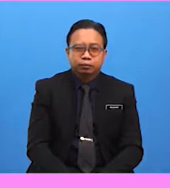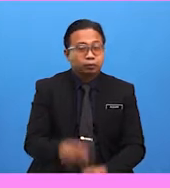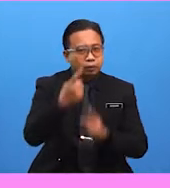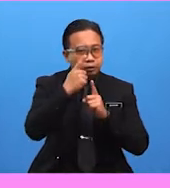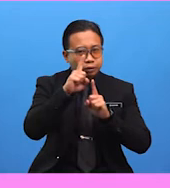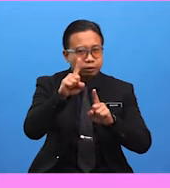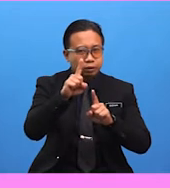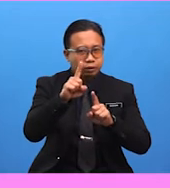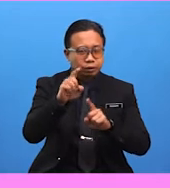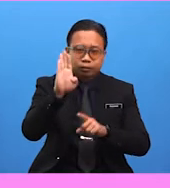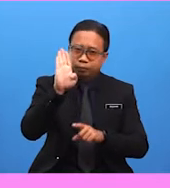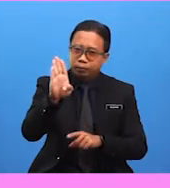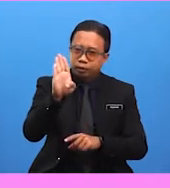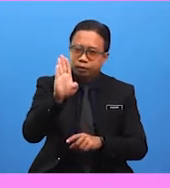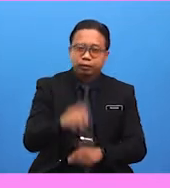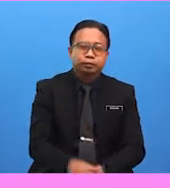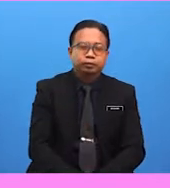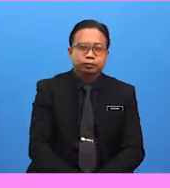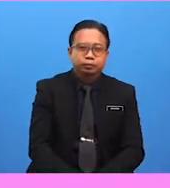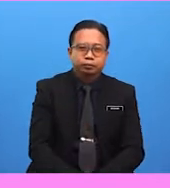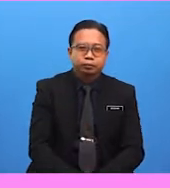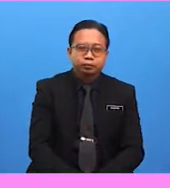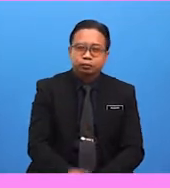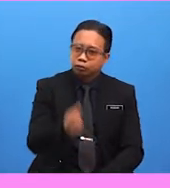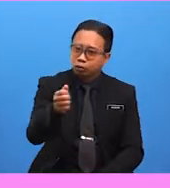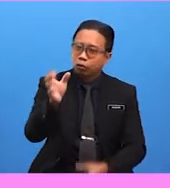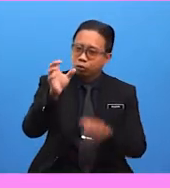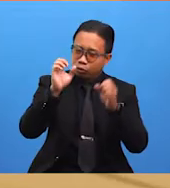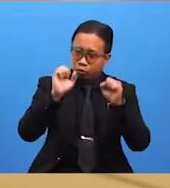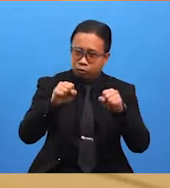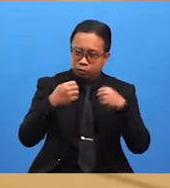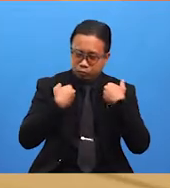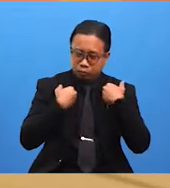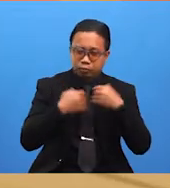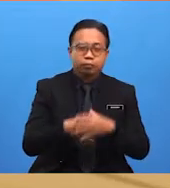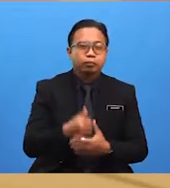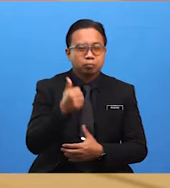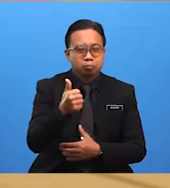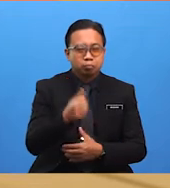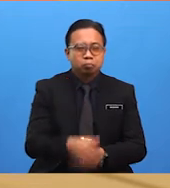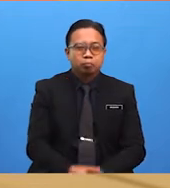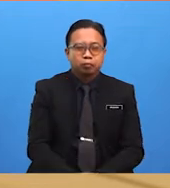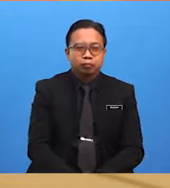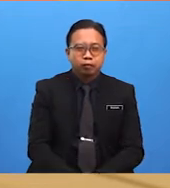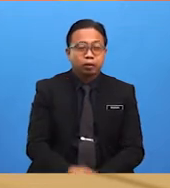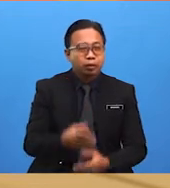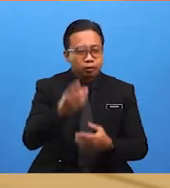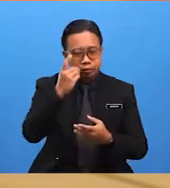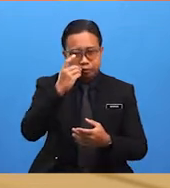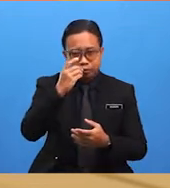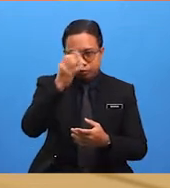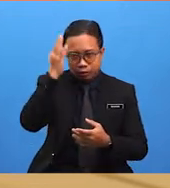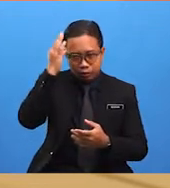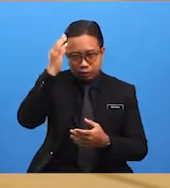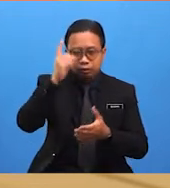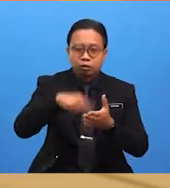Answer is B. Yes, you got it right. One needs to decide on